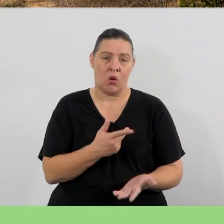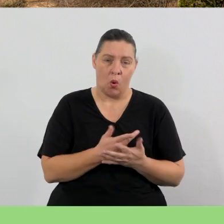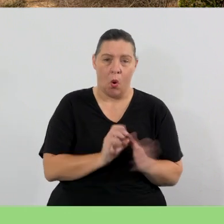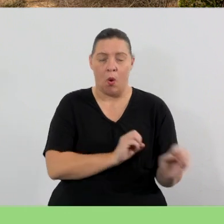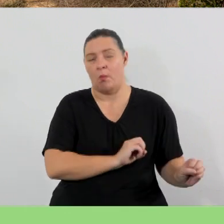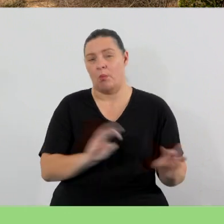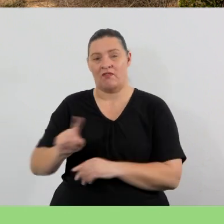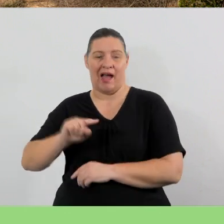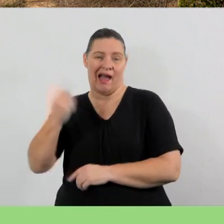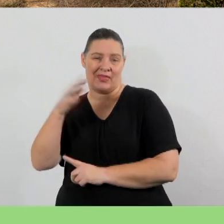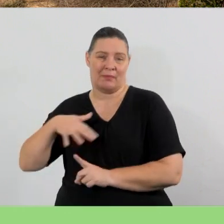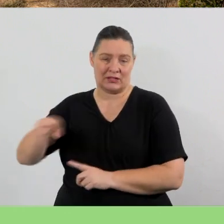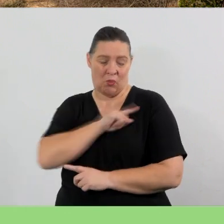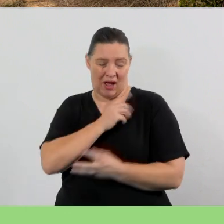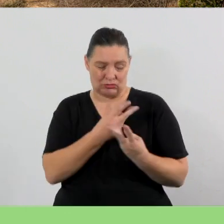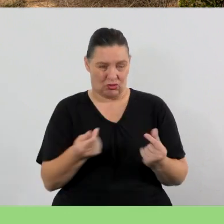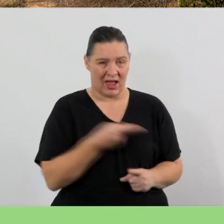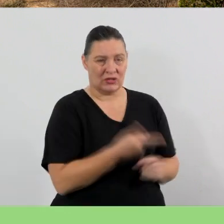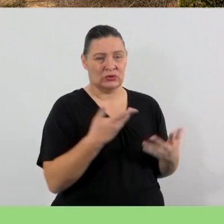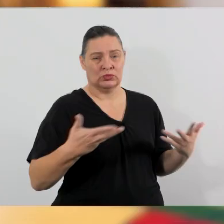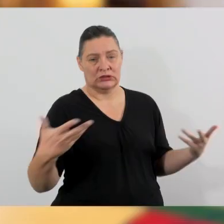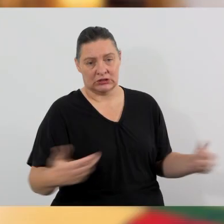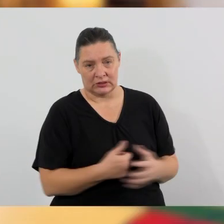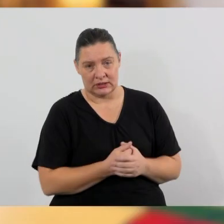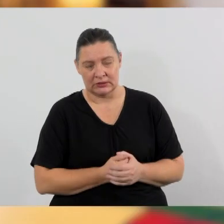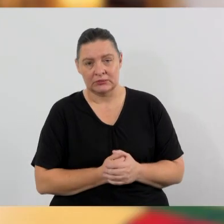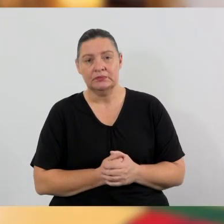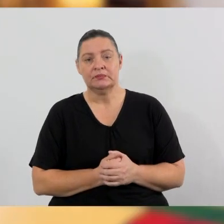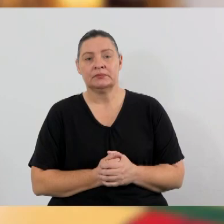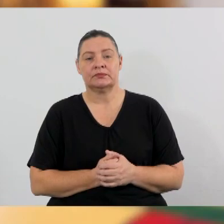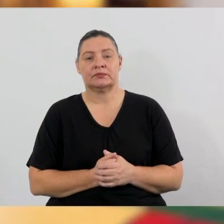or migrate during droughts.